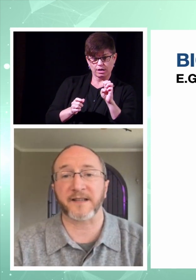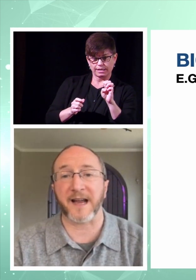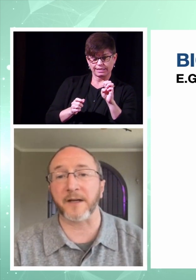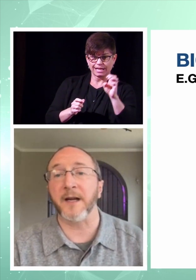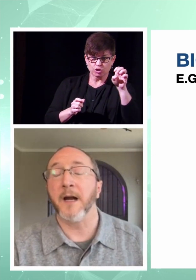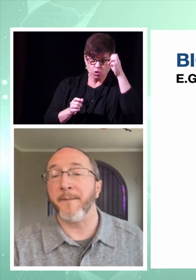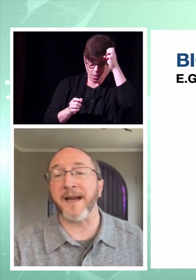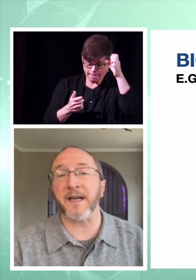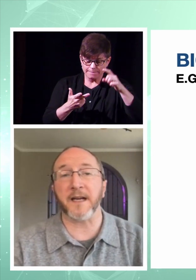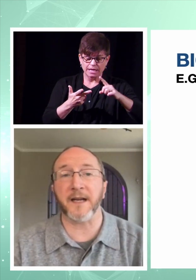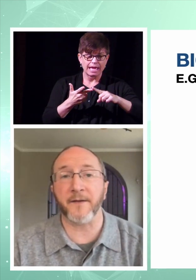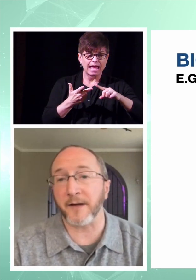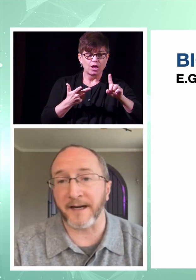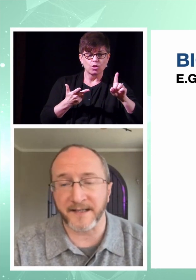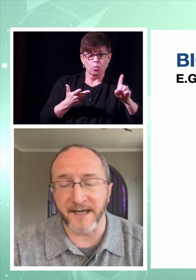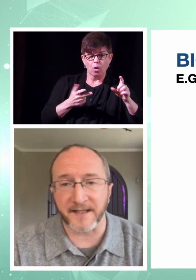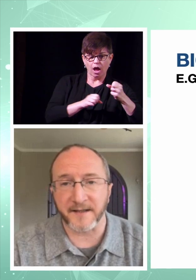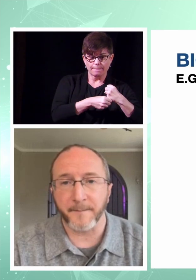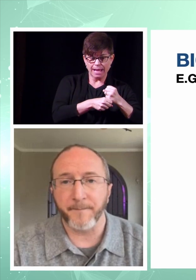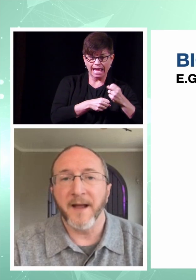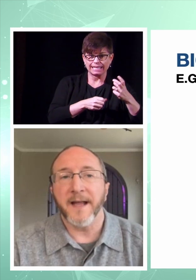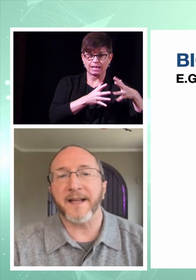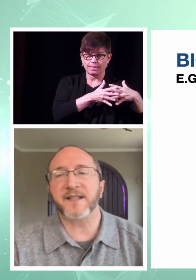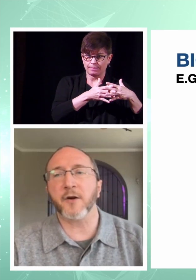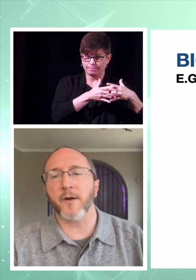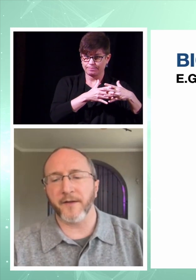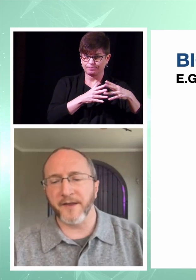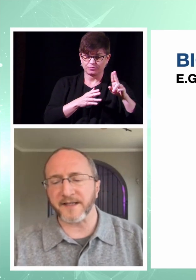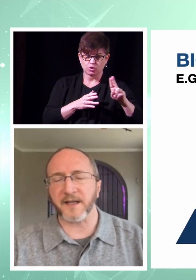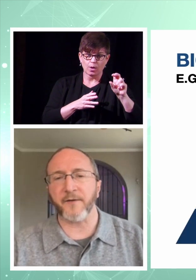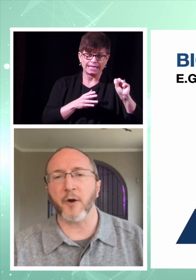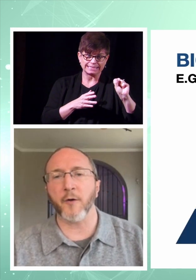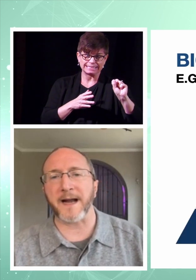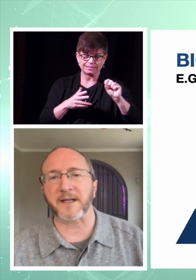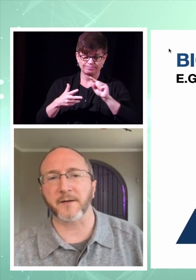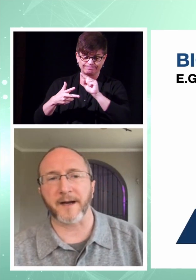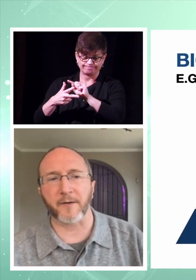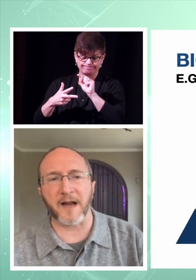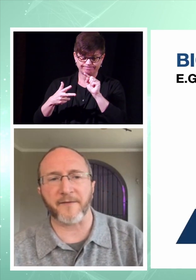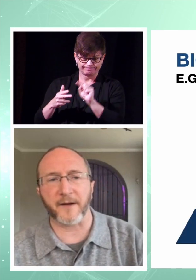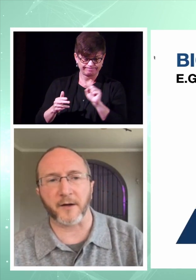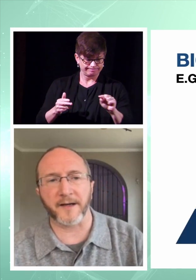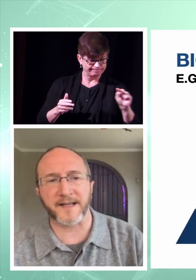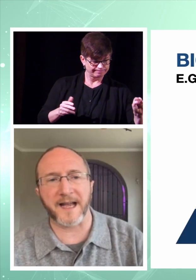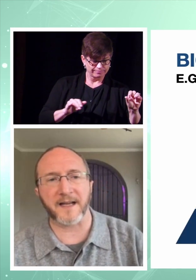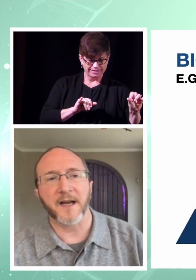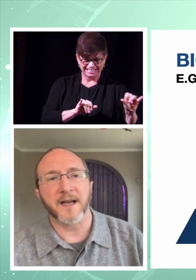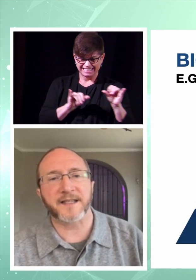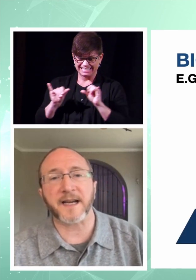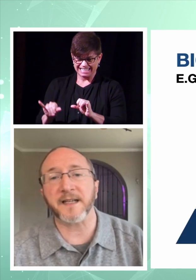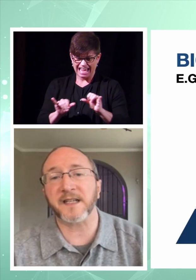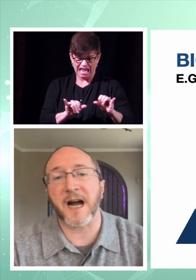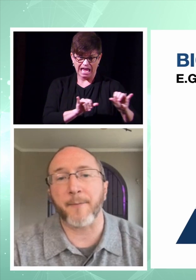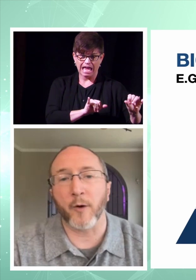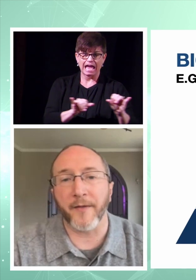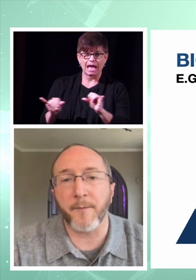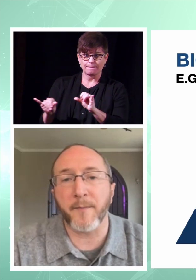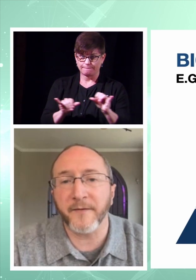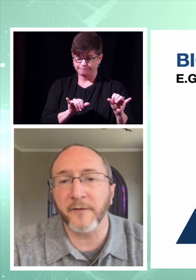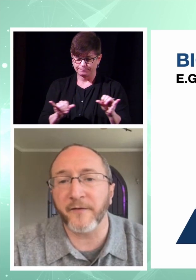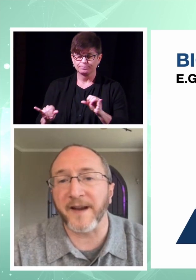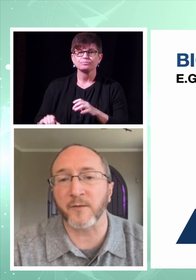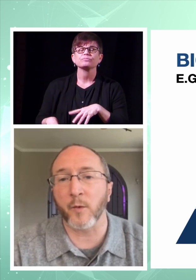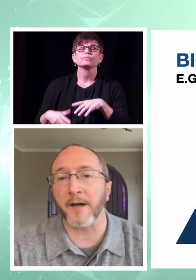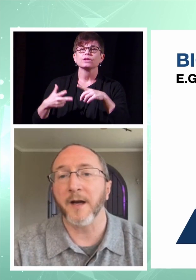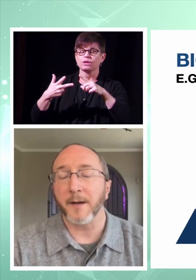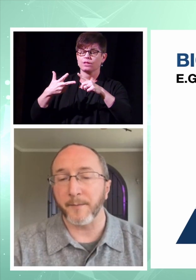batches of Tysabri made in the United States. And so this, if you go back to my graph here, is that second to top one, the